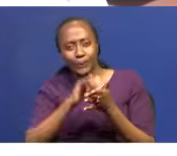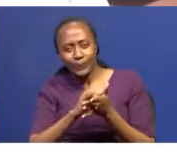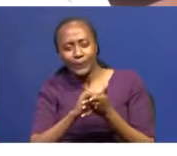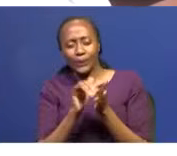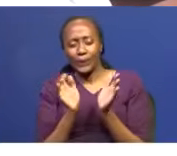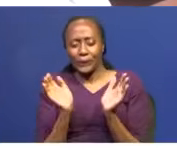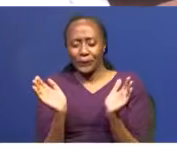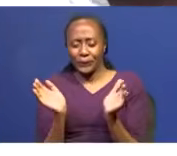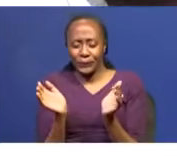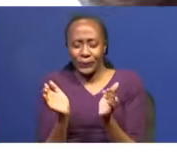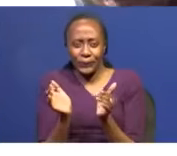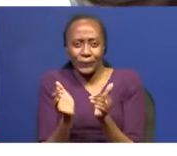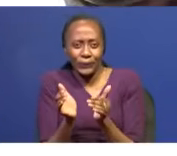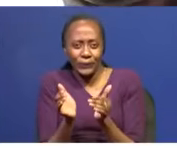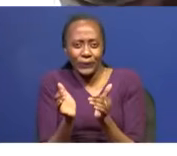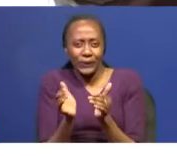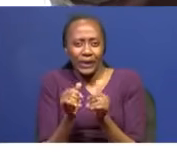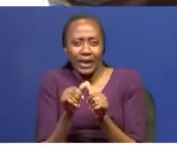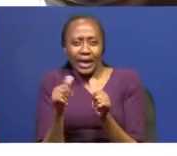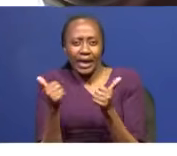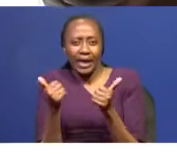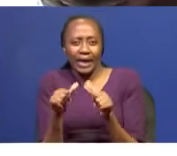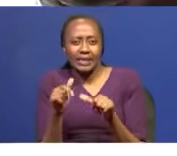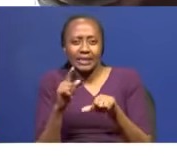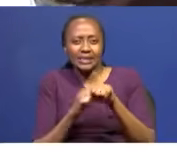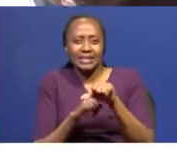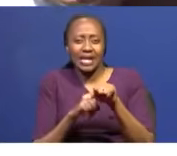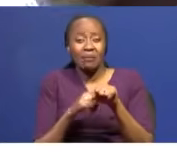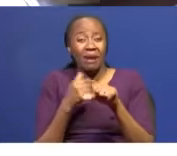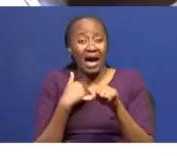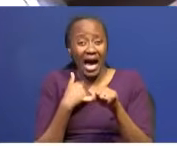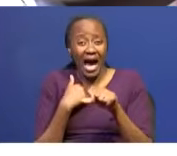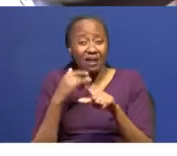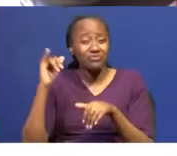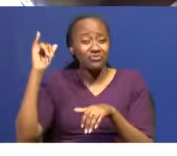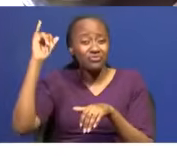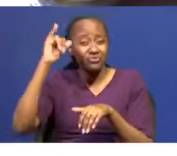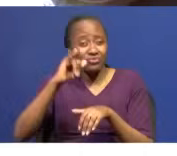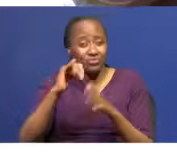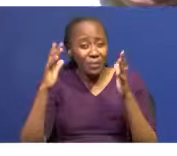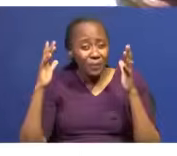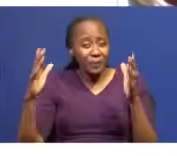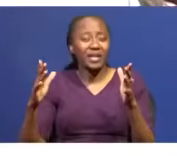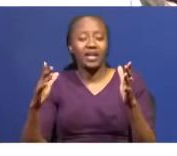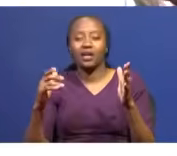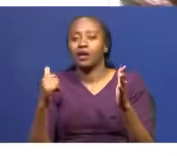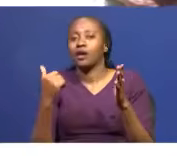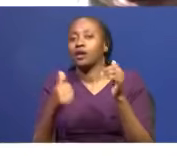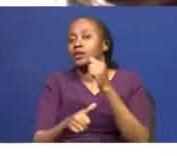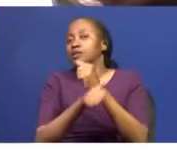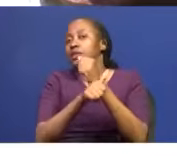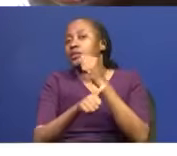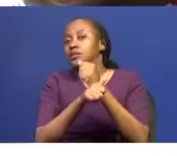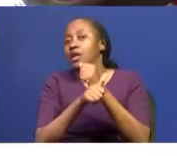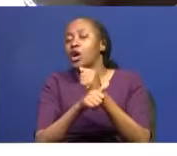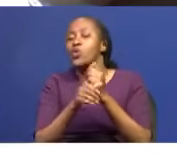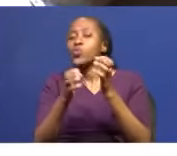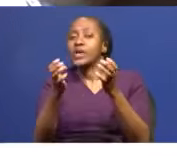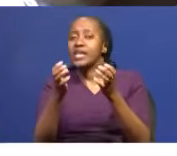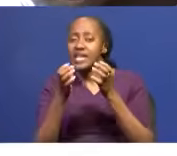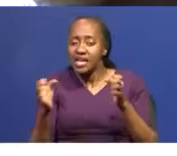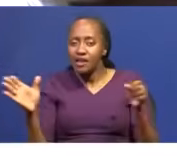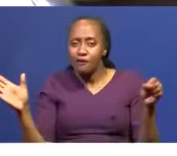pressed. Anytime there will be a disaster here, we need a